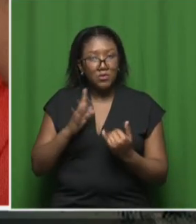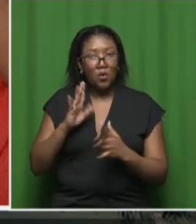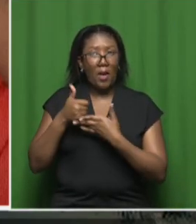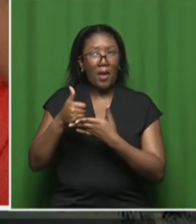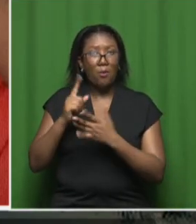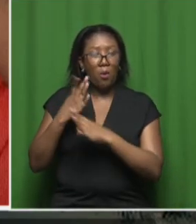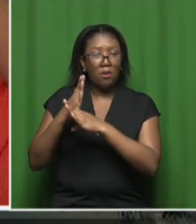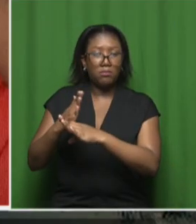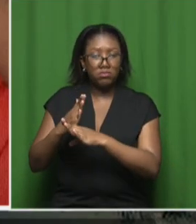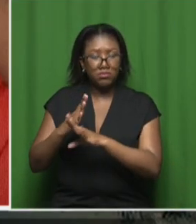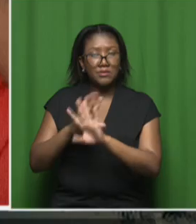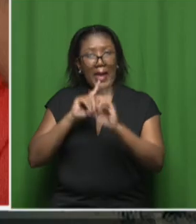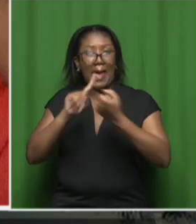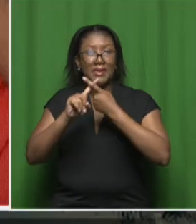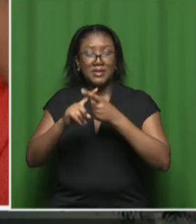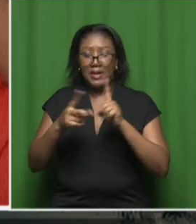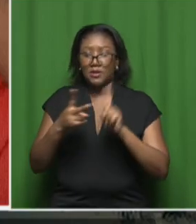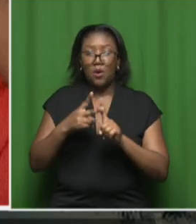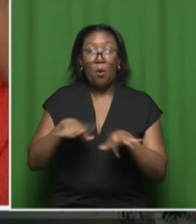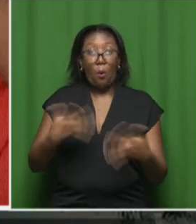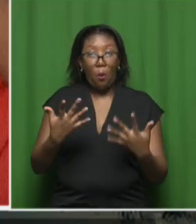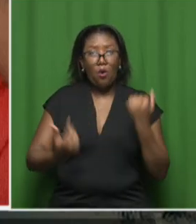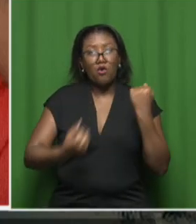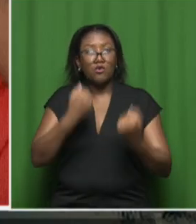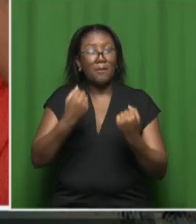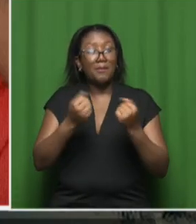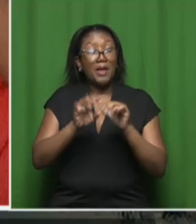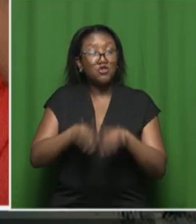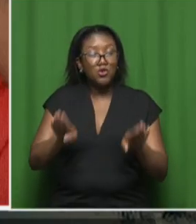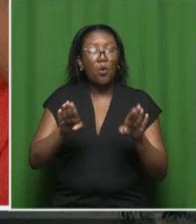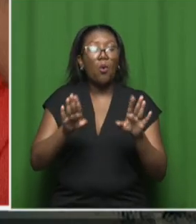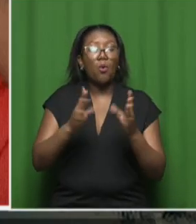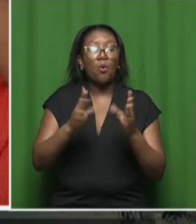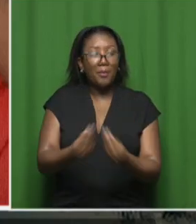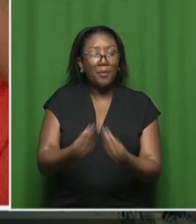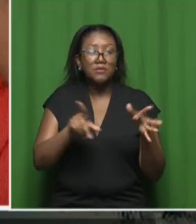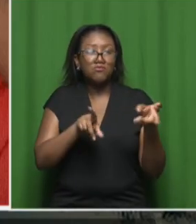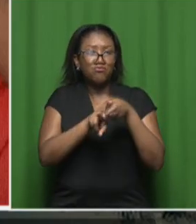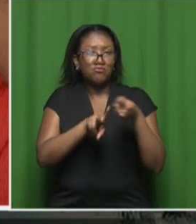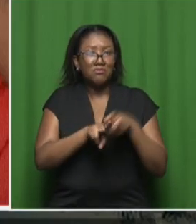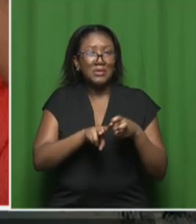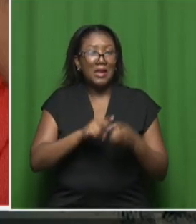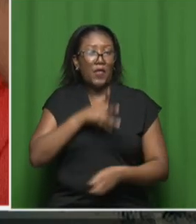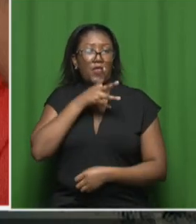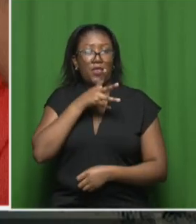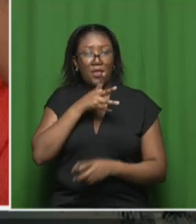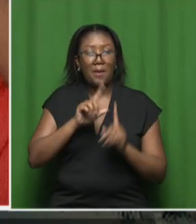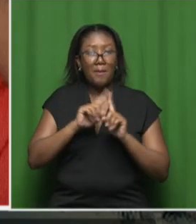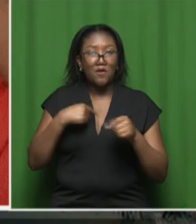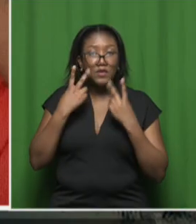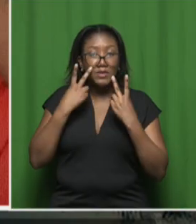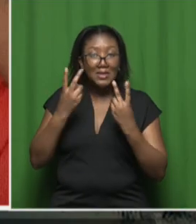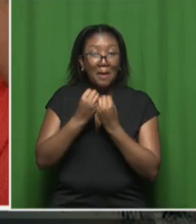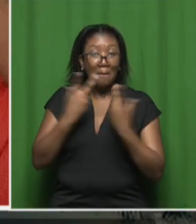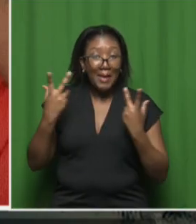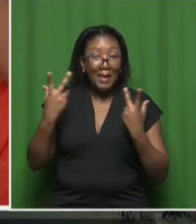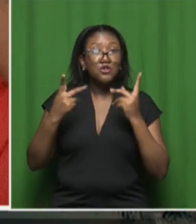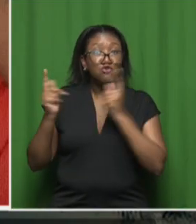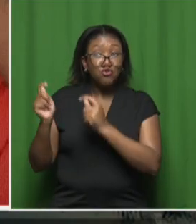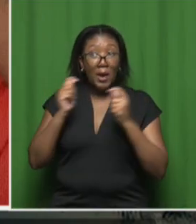the overloading issue. But now we cannot win that because of we have challenges that we got pirates operating on the road.